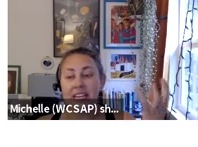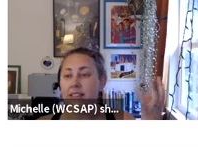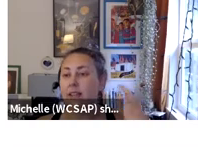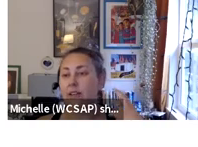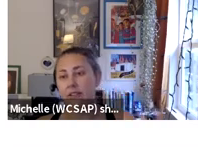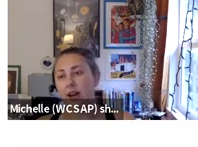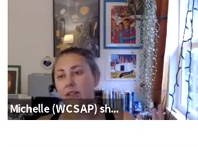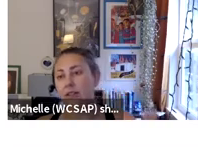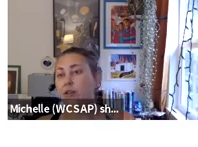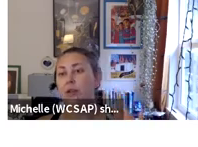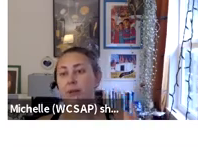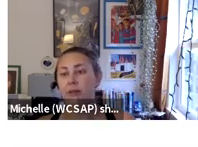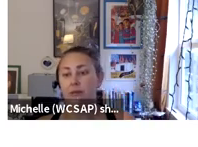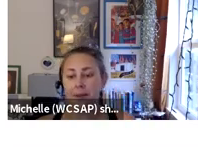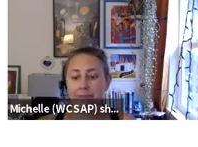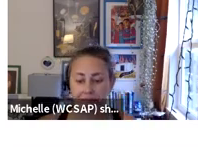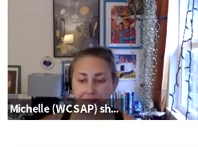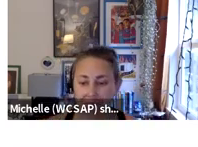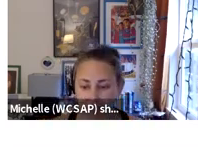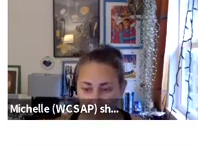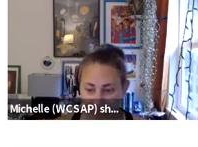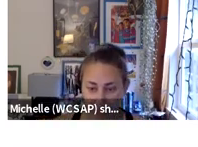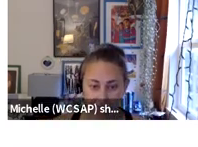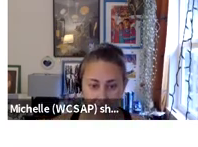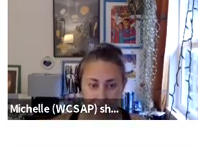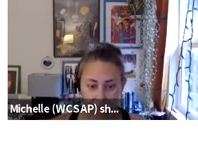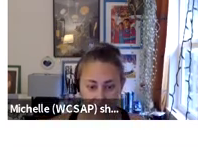their needs and their desires, their dreams, right?